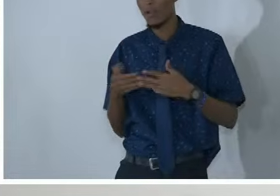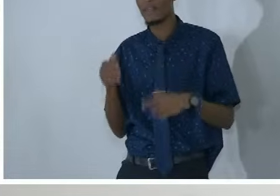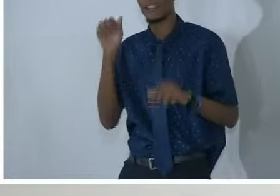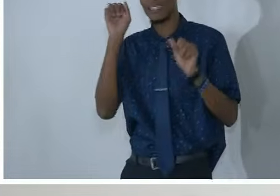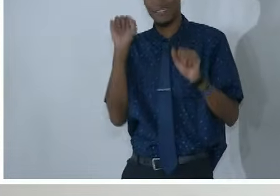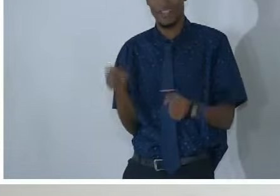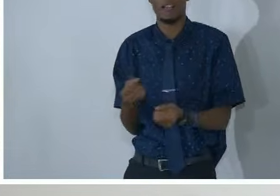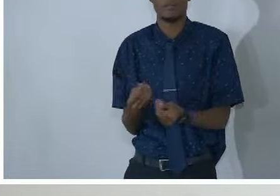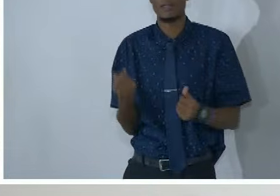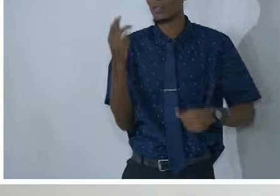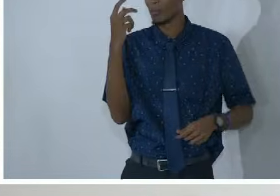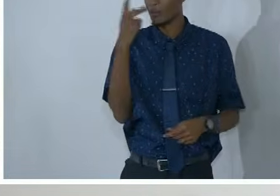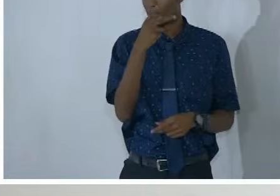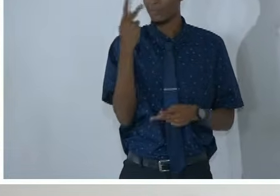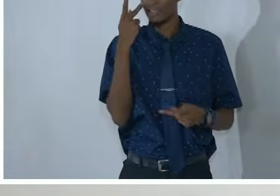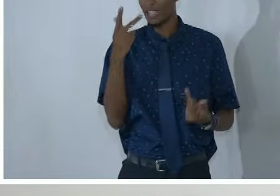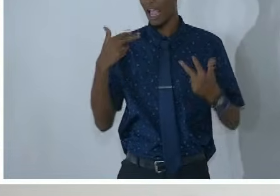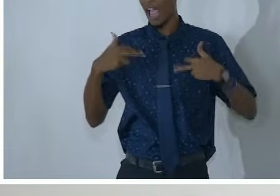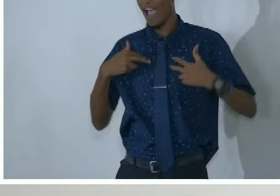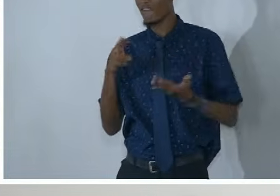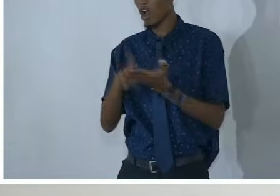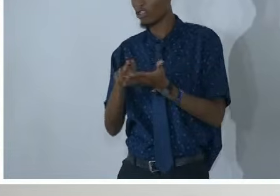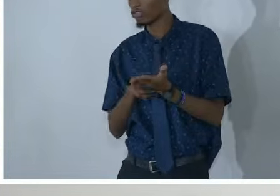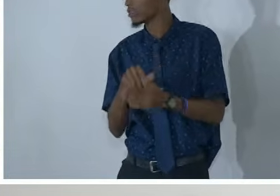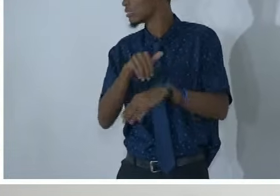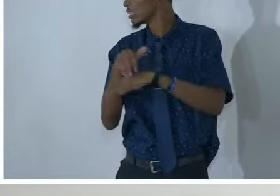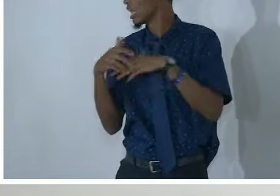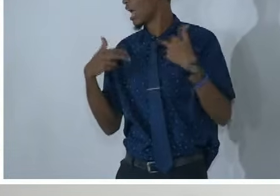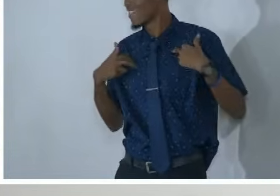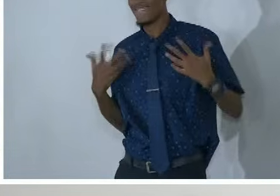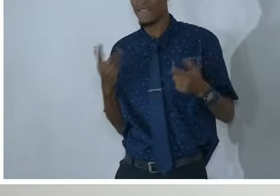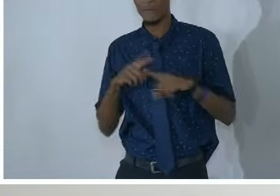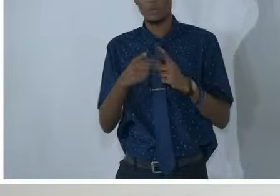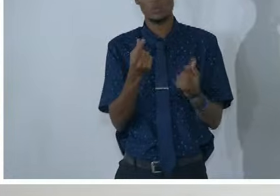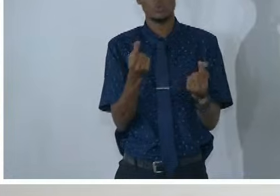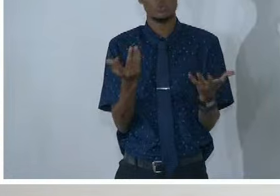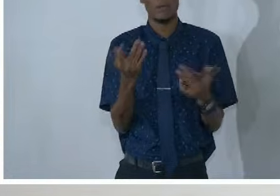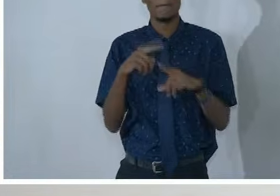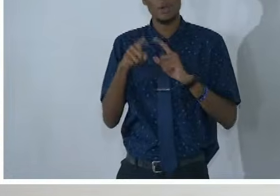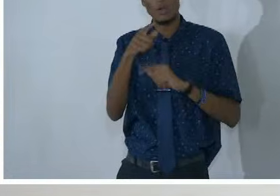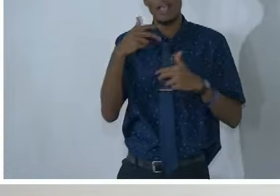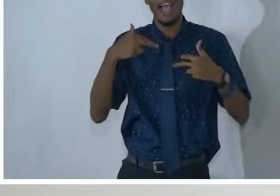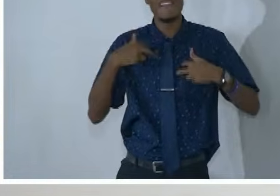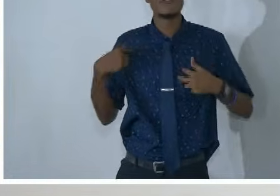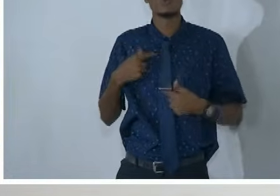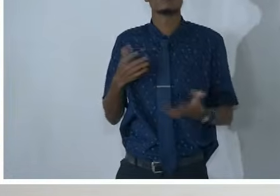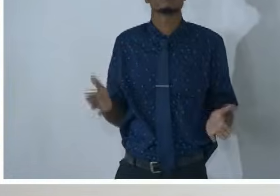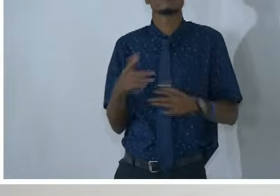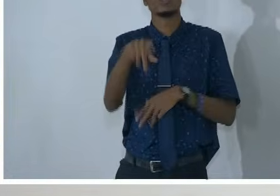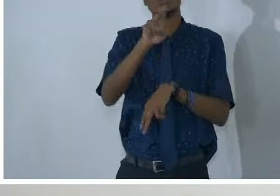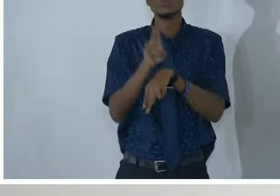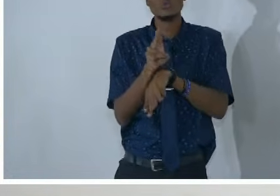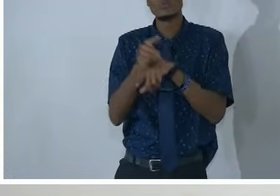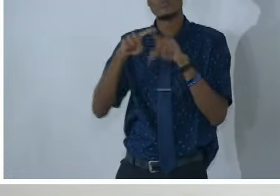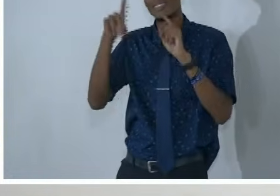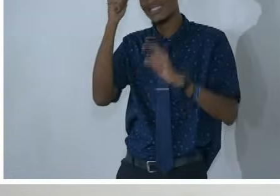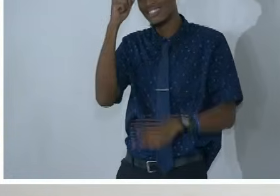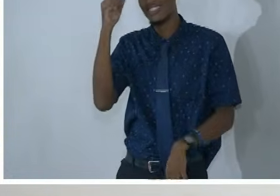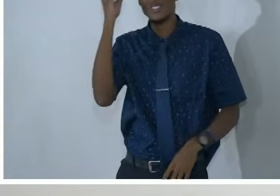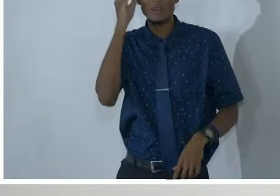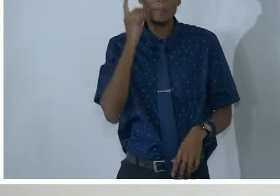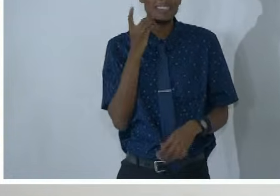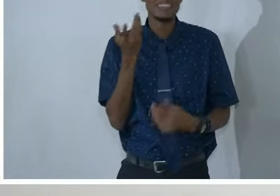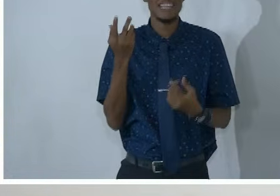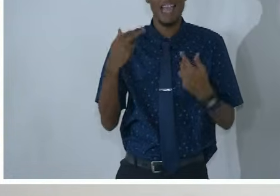can settle their contracts and what have you. And we urge them to use it. But the domestic disputes, the